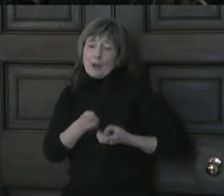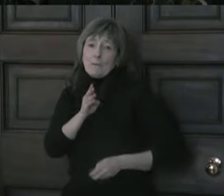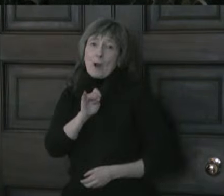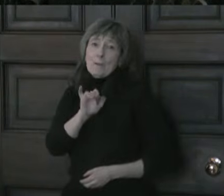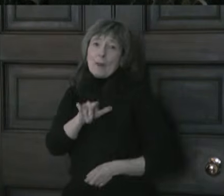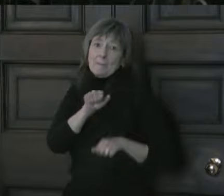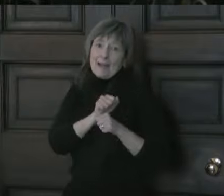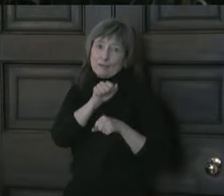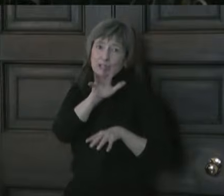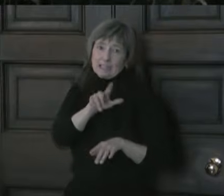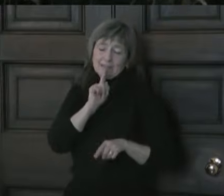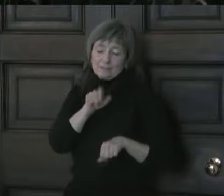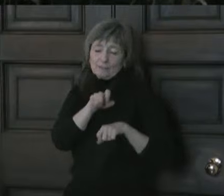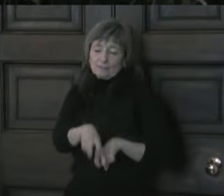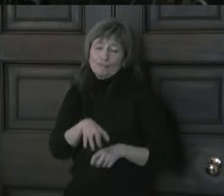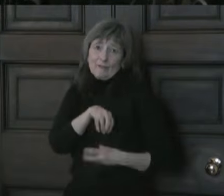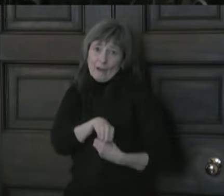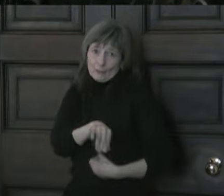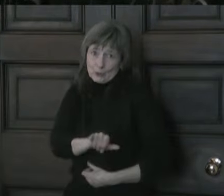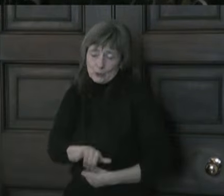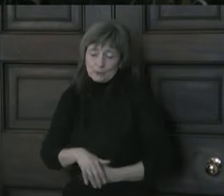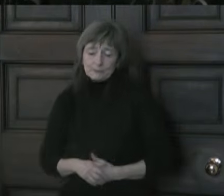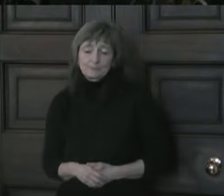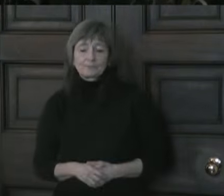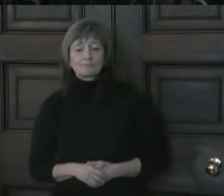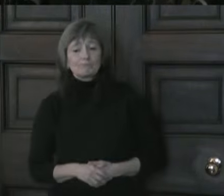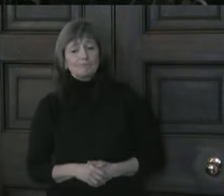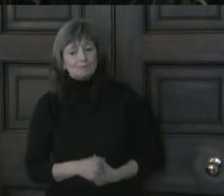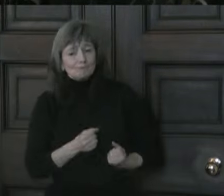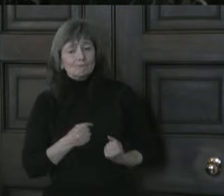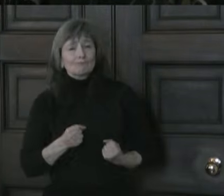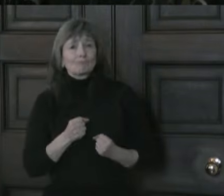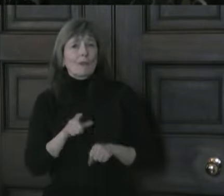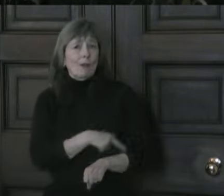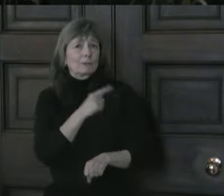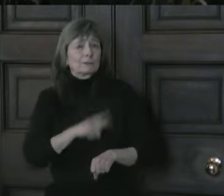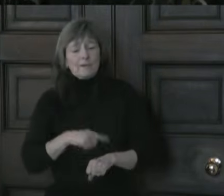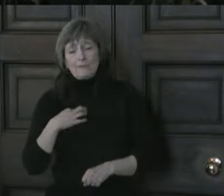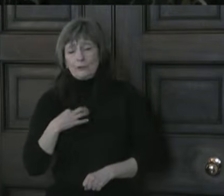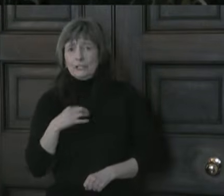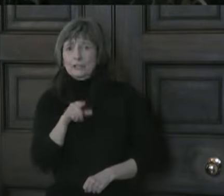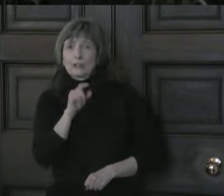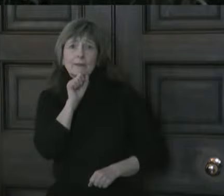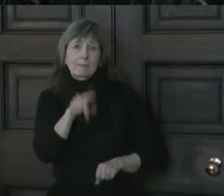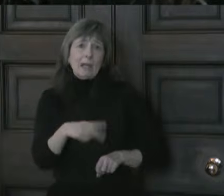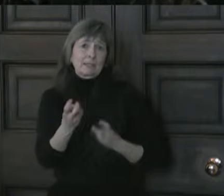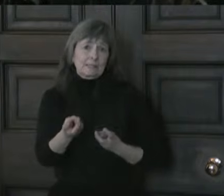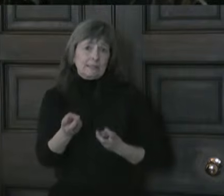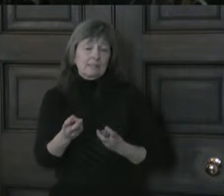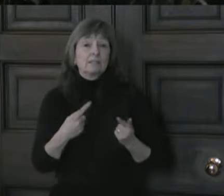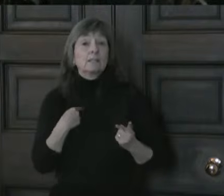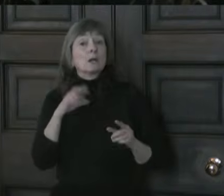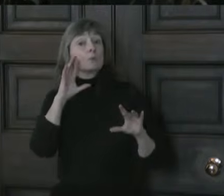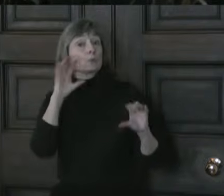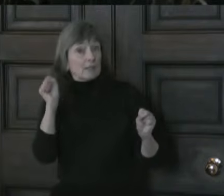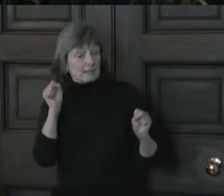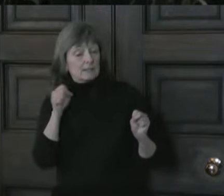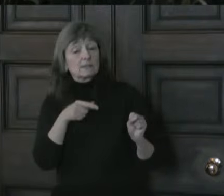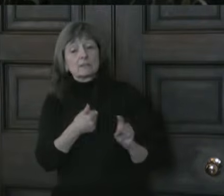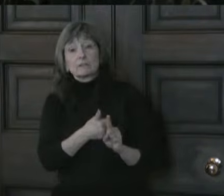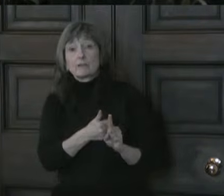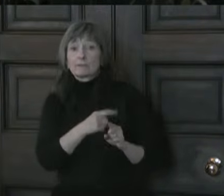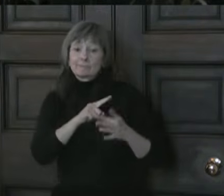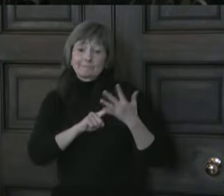defining aspect of Miss Hugster's life. A dedicated longtime volunteer, she served as president and in various